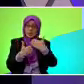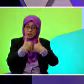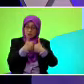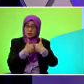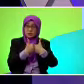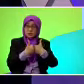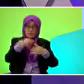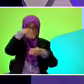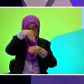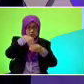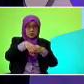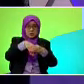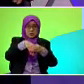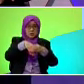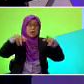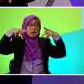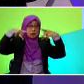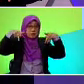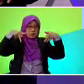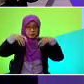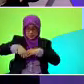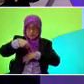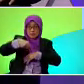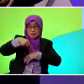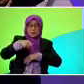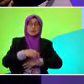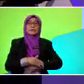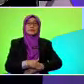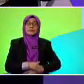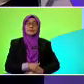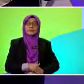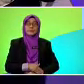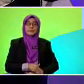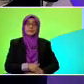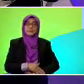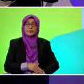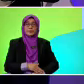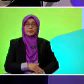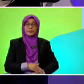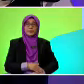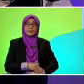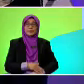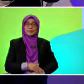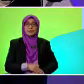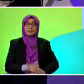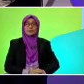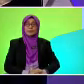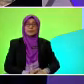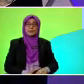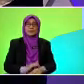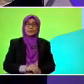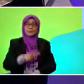bread inside a plastic bag. A plastic bag. That is a very good move because that is to prevent us from actually touching